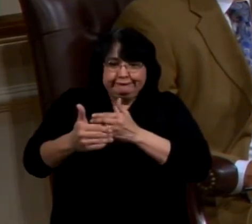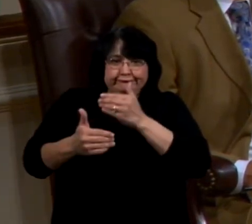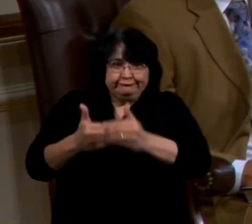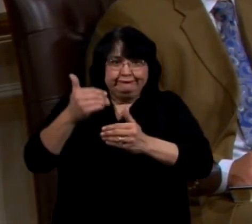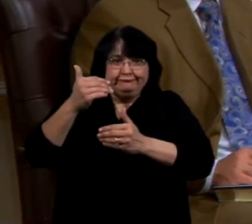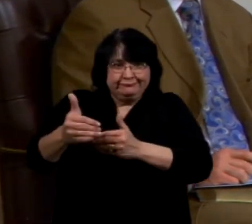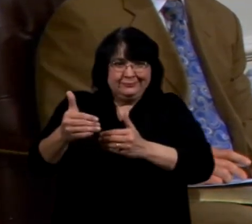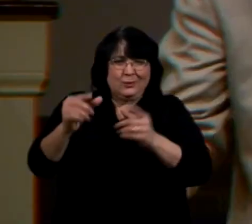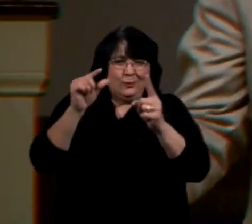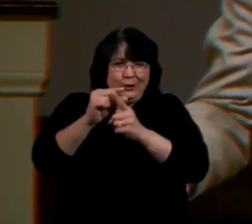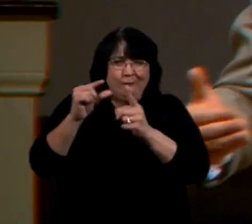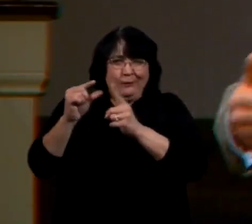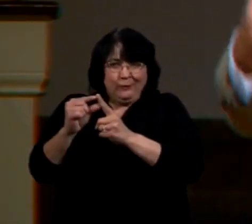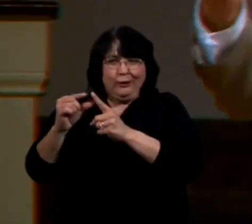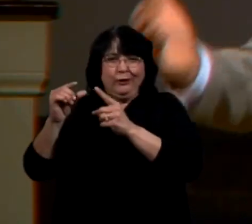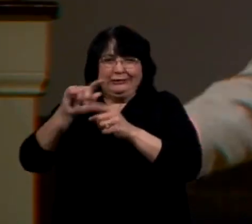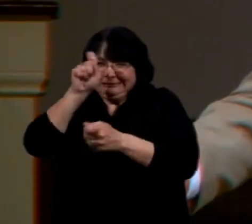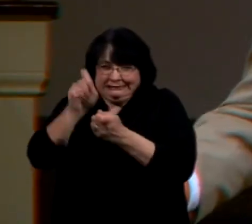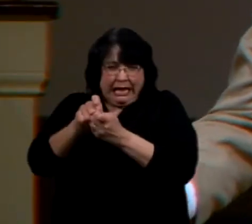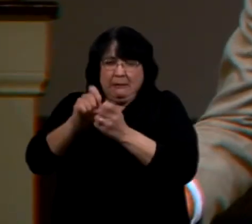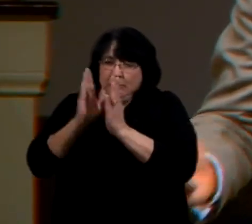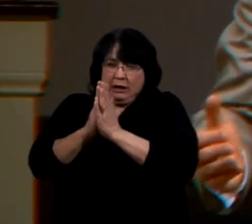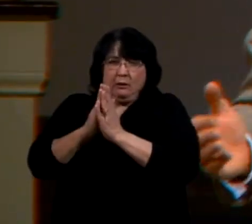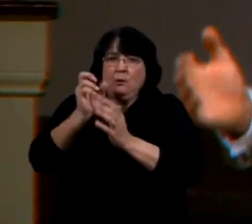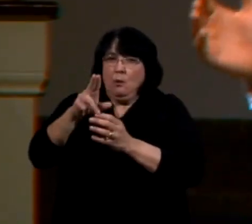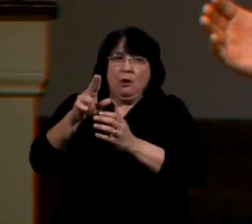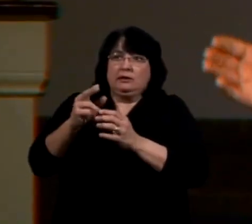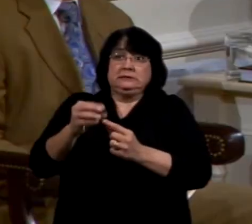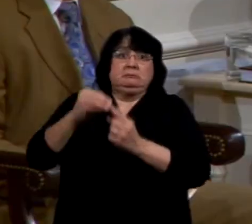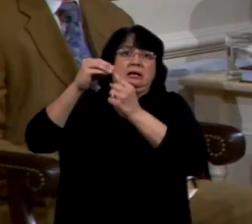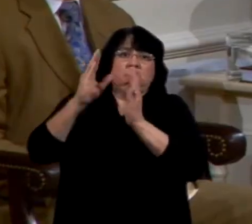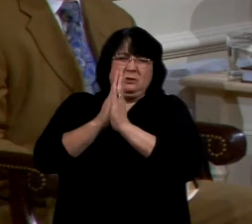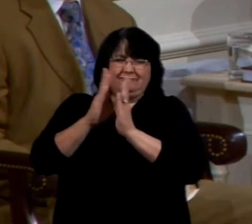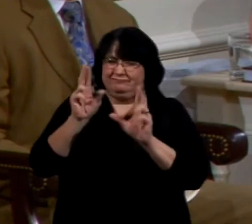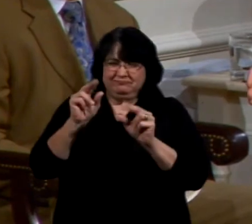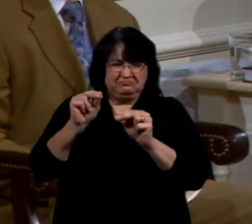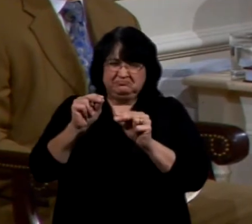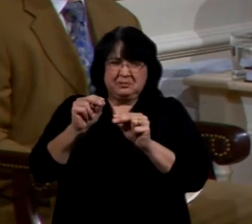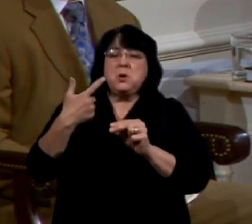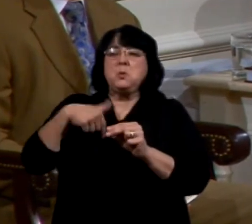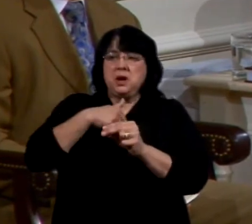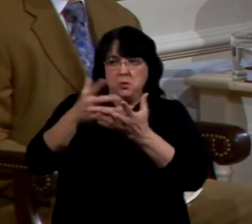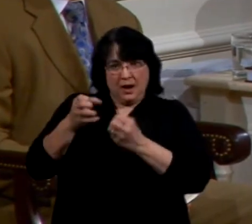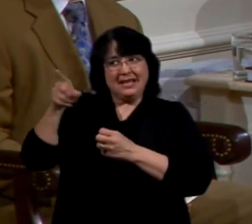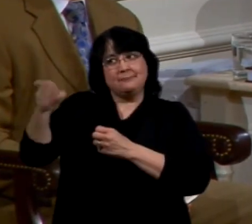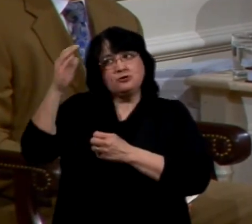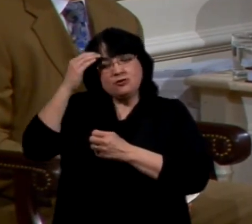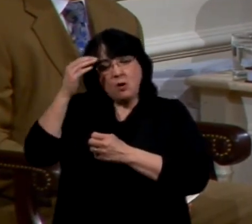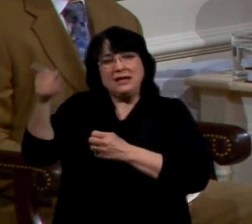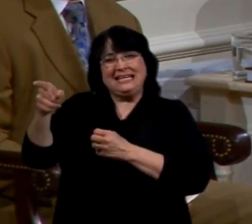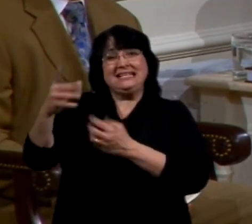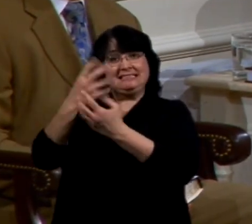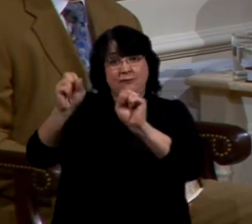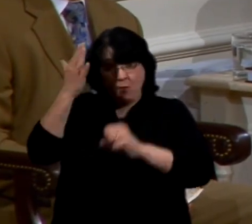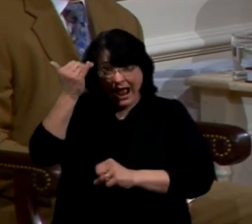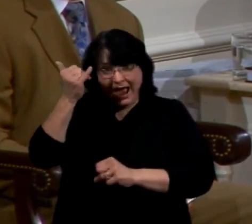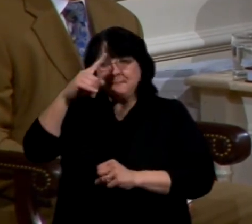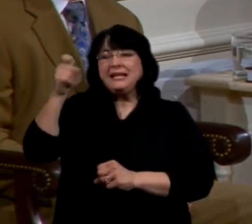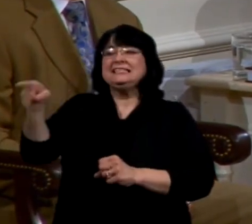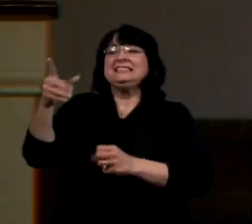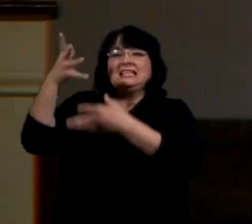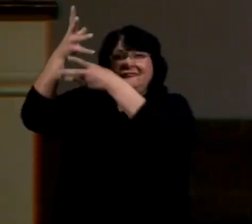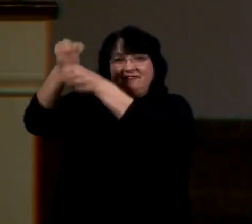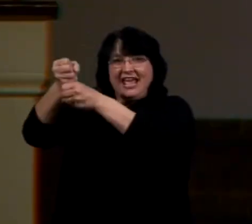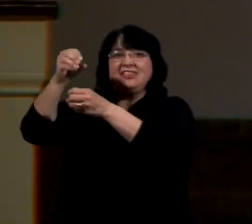by word prayer or saying a prayer. We're going to make clear that he's saved by placing his faith in